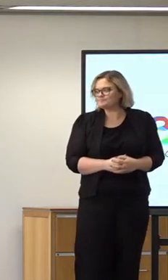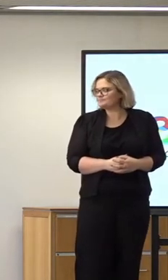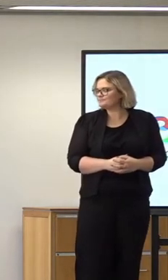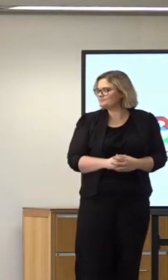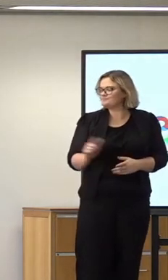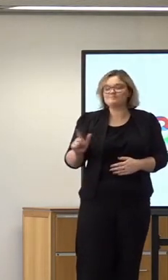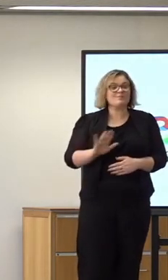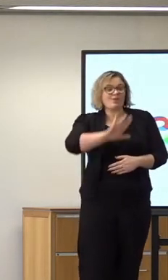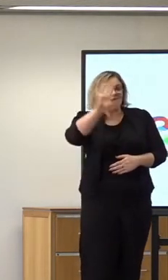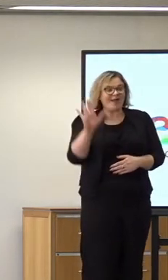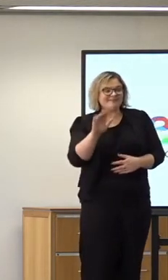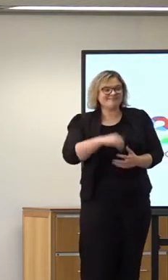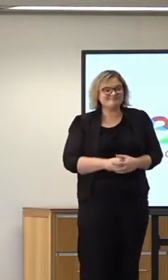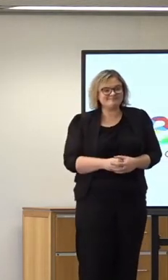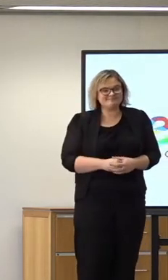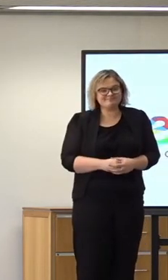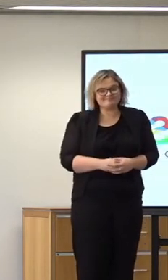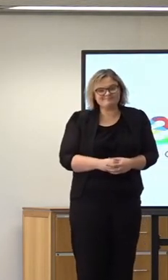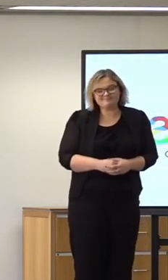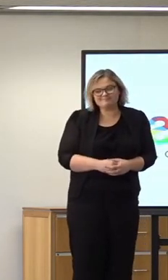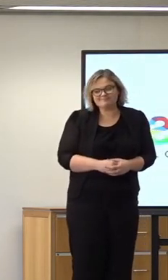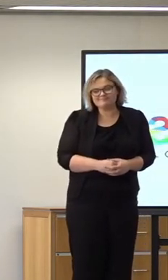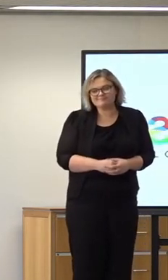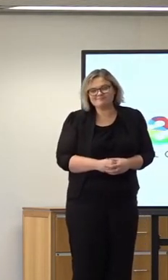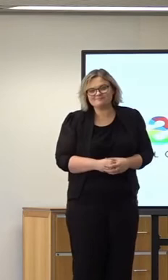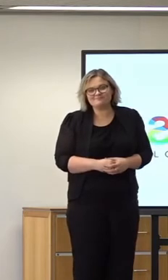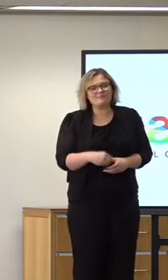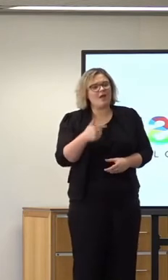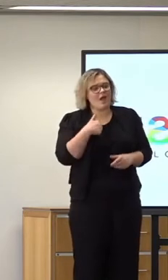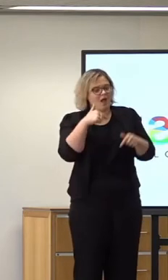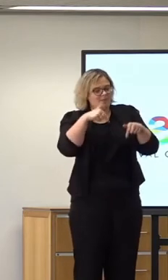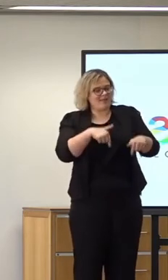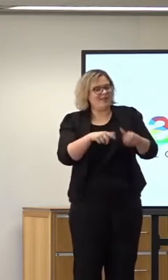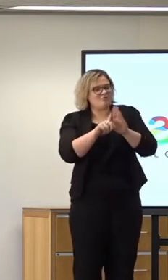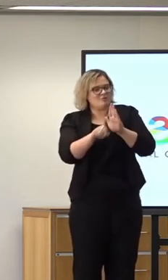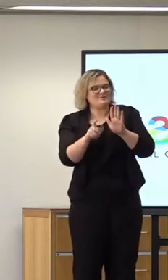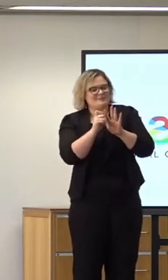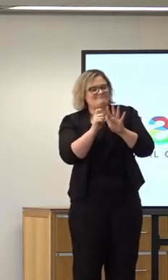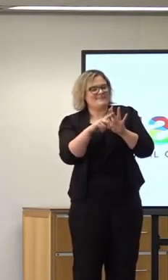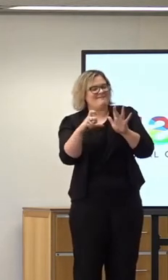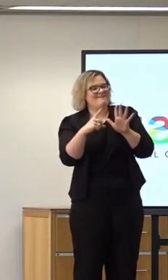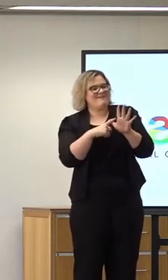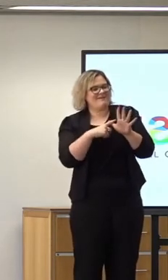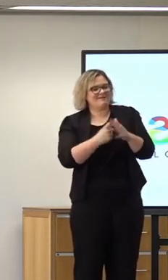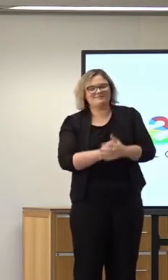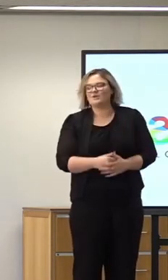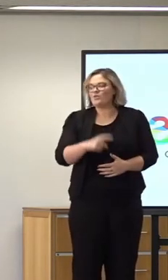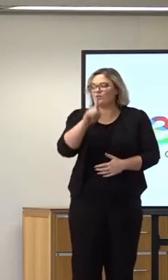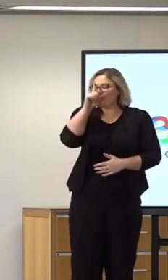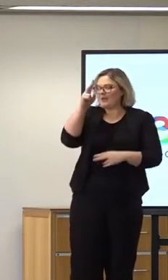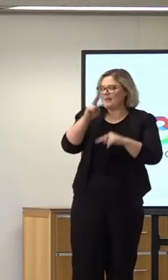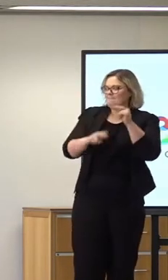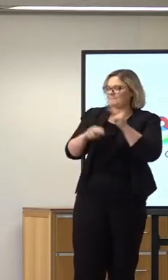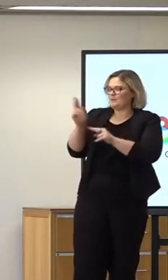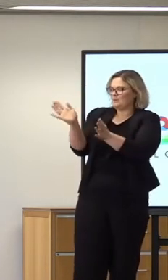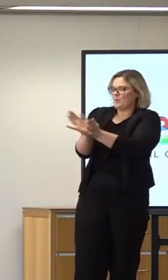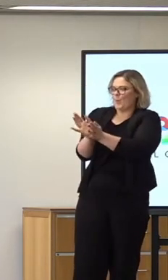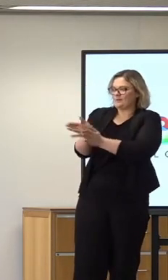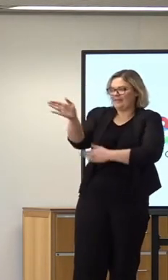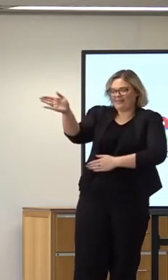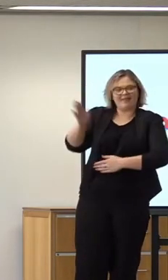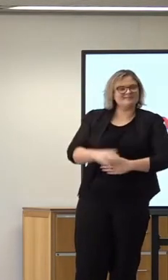Hi. Yeah, look, I'm here today representing PICA, the red brick building over the courtyard